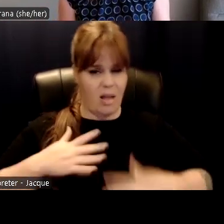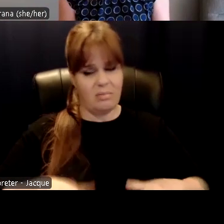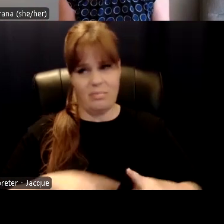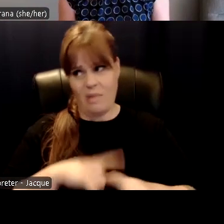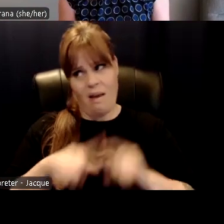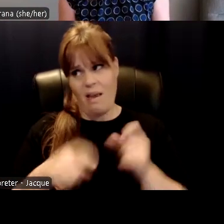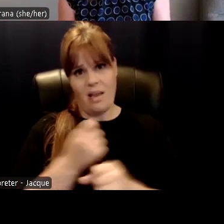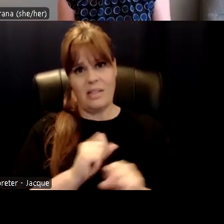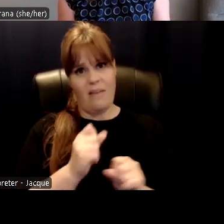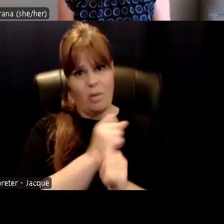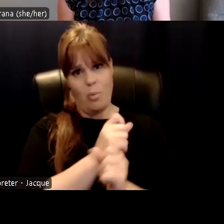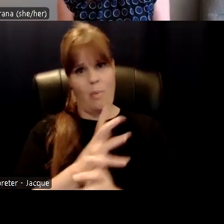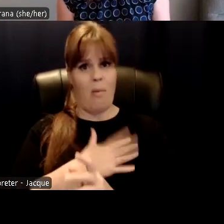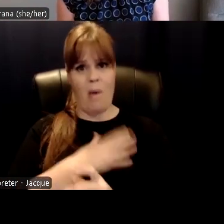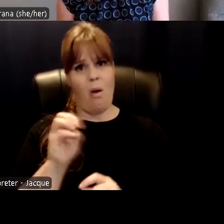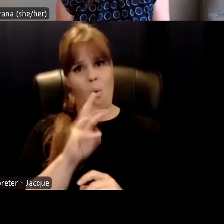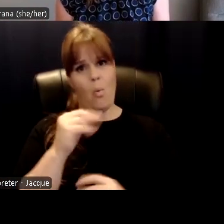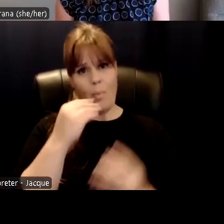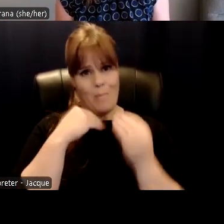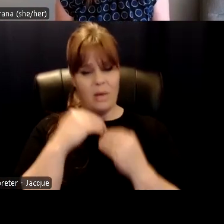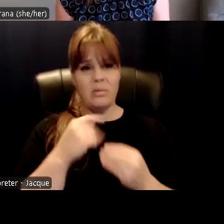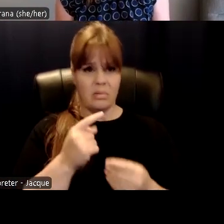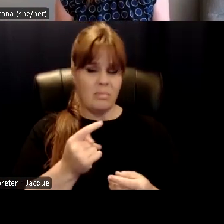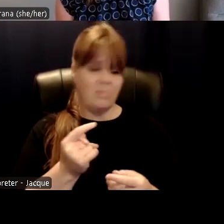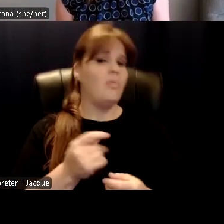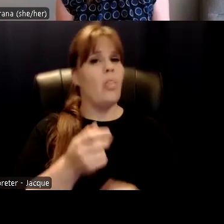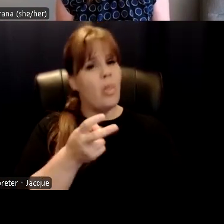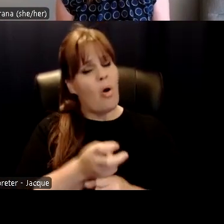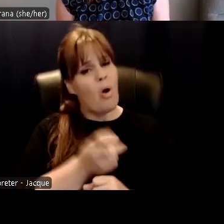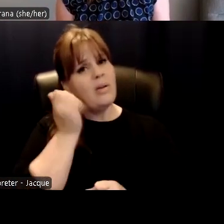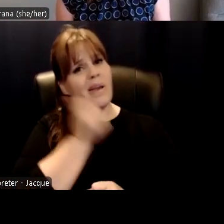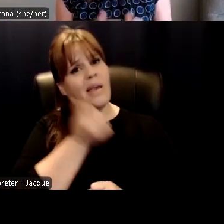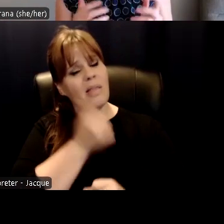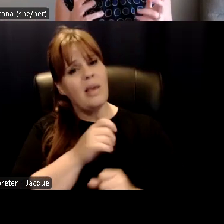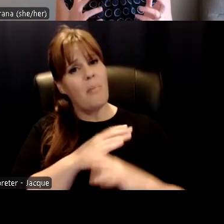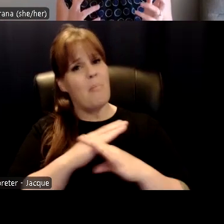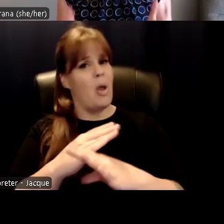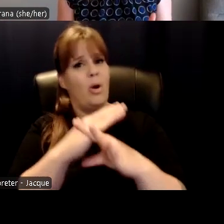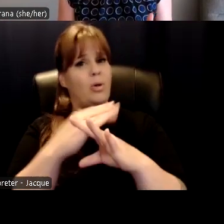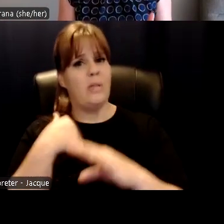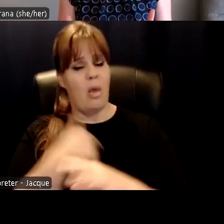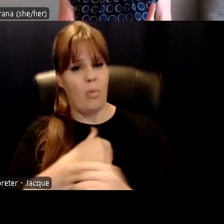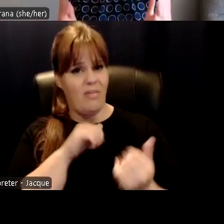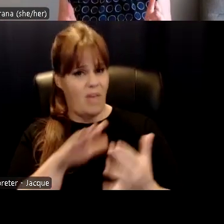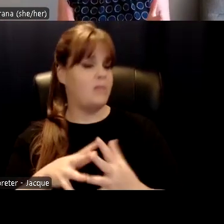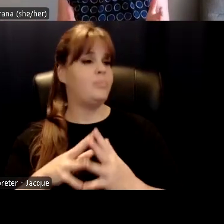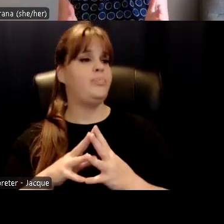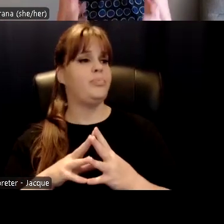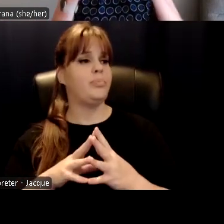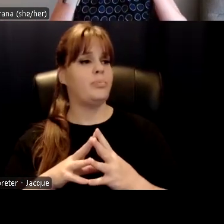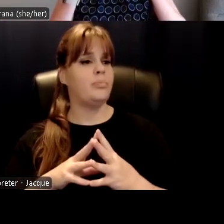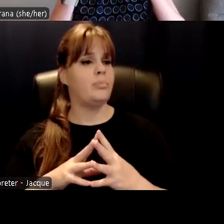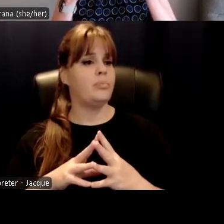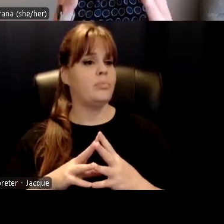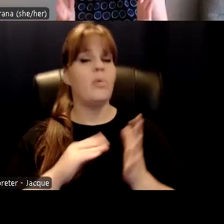prepare my own meals. Those are really hard daily barriers that we face. And it often means that we don't have